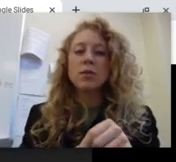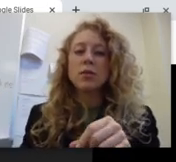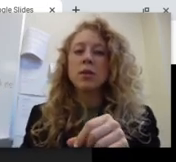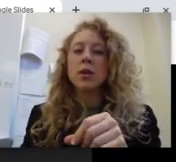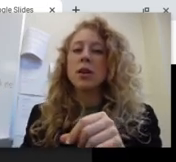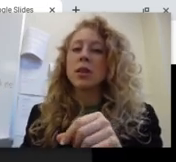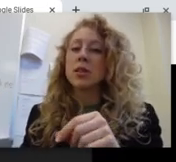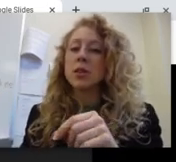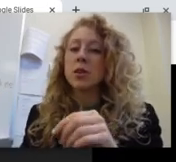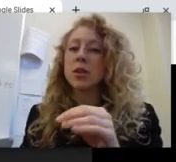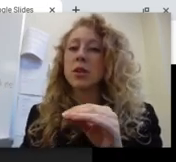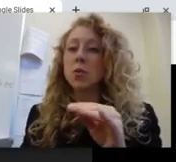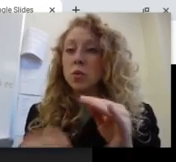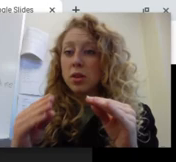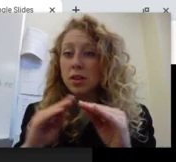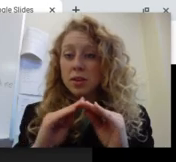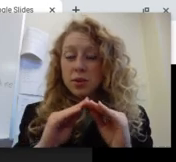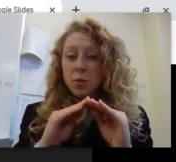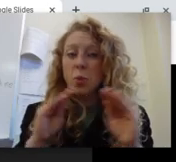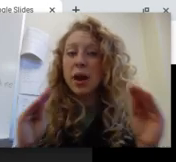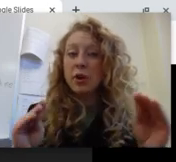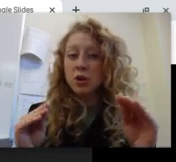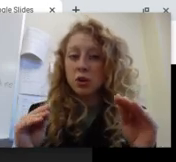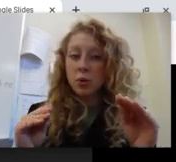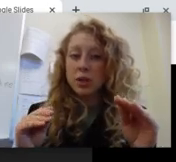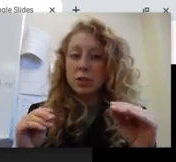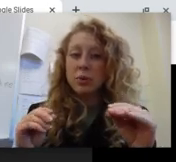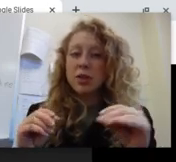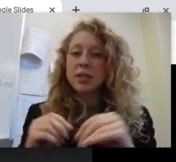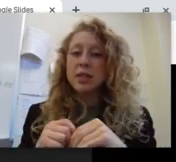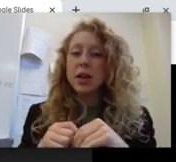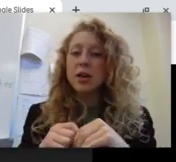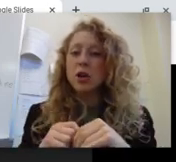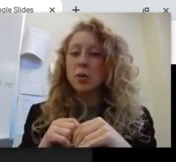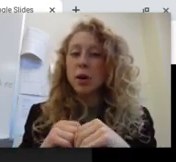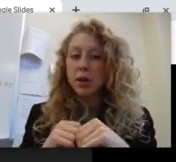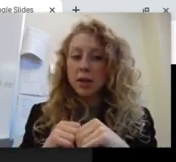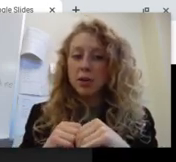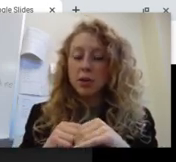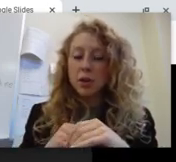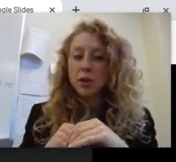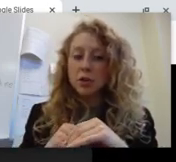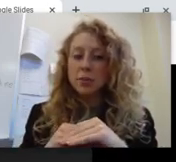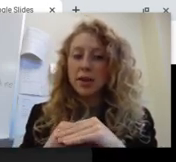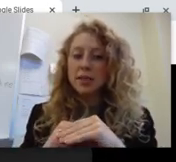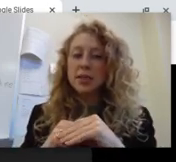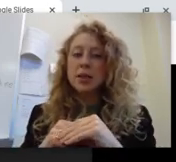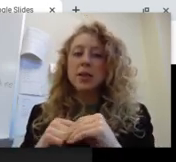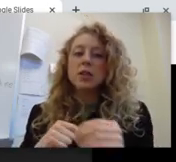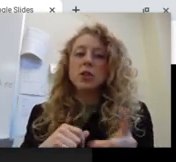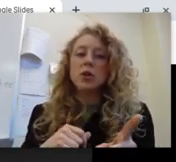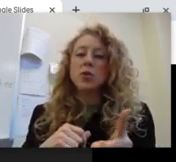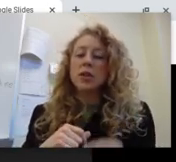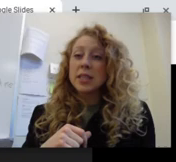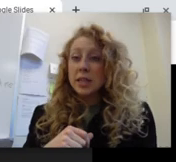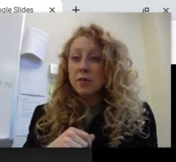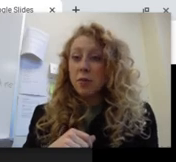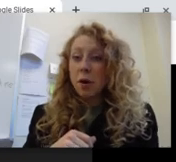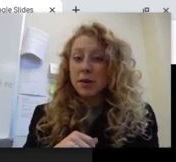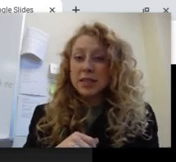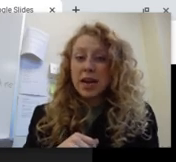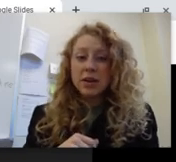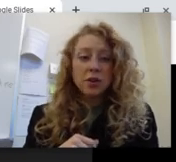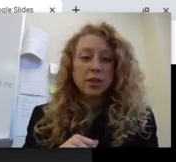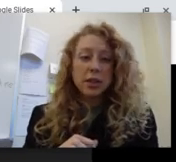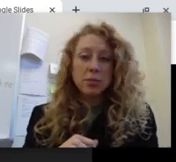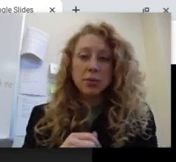Location, this is where you're going to put the sign on your body or in your space. So the signs for